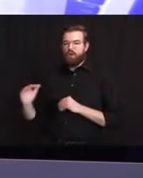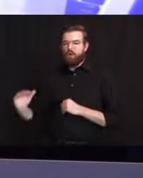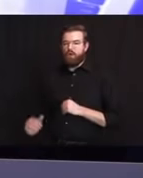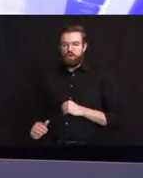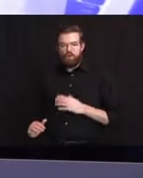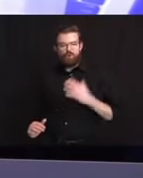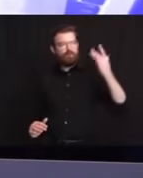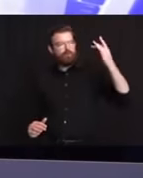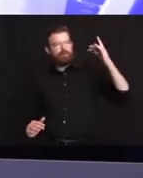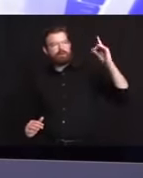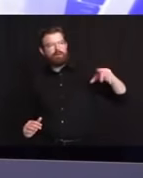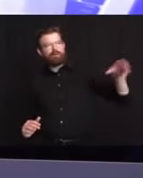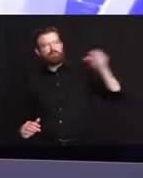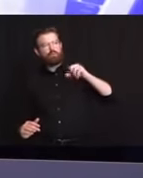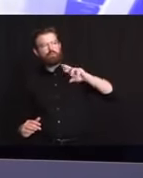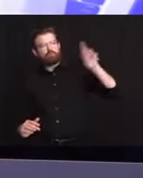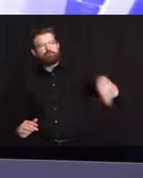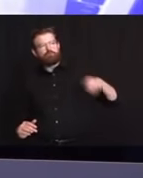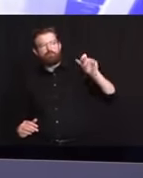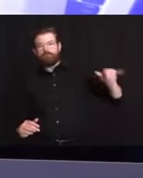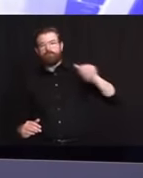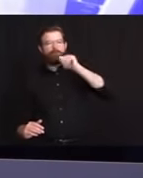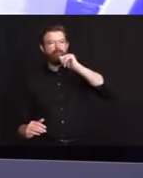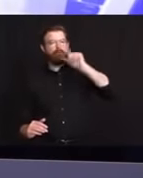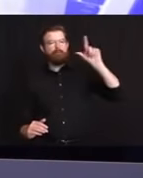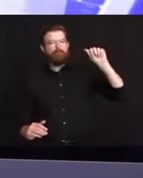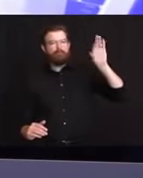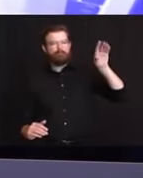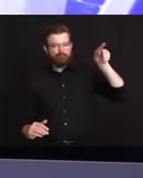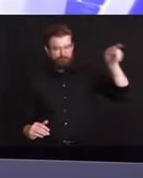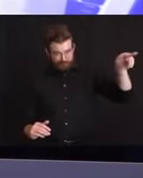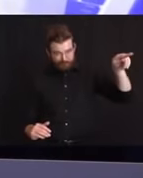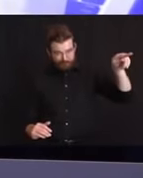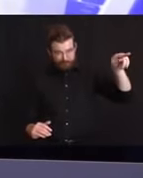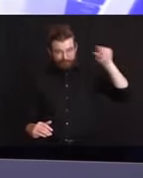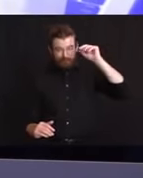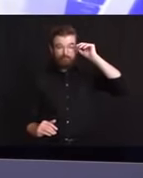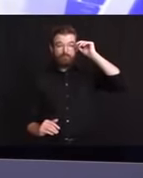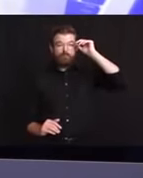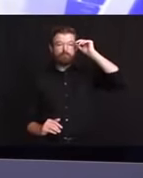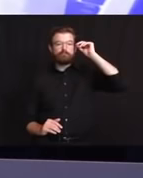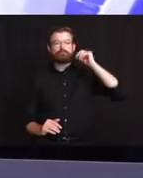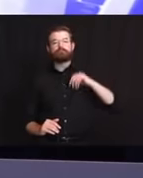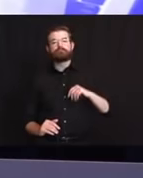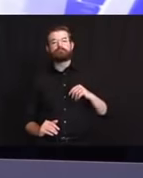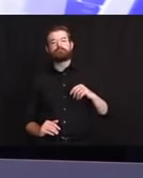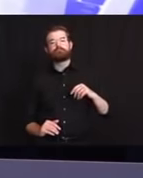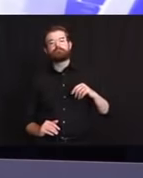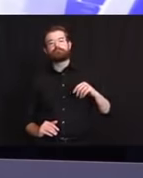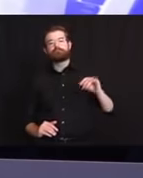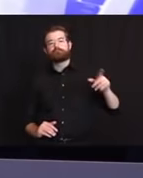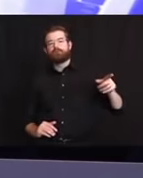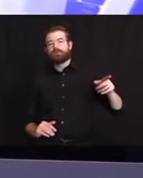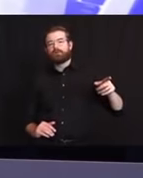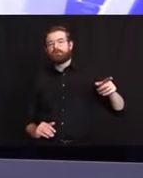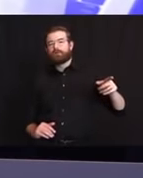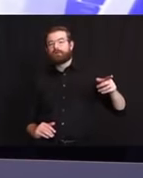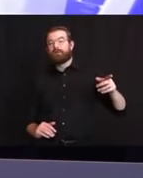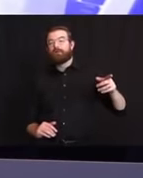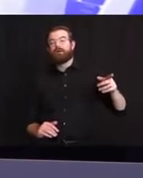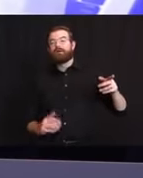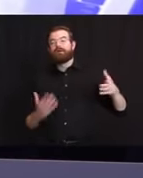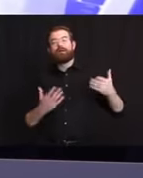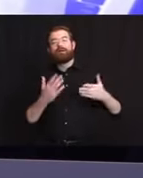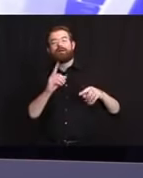problem, which may require uploading this data manually, and it will be represented in future reports. The